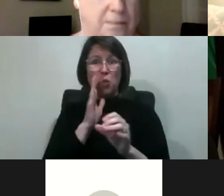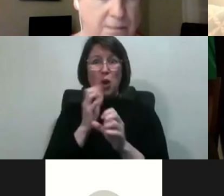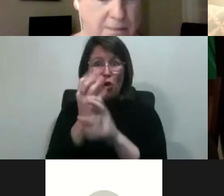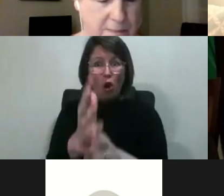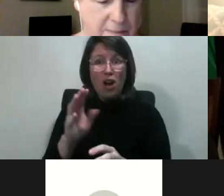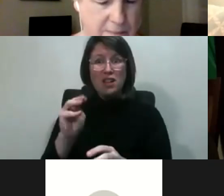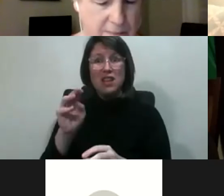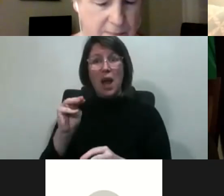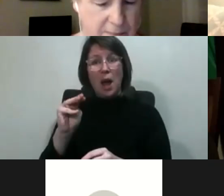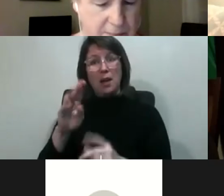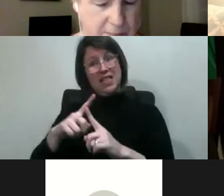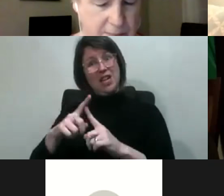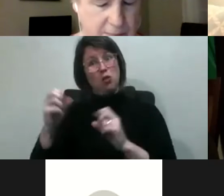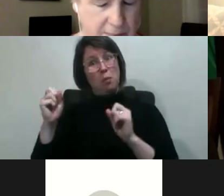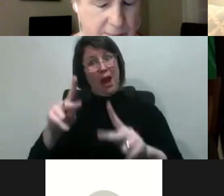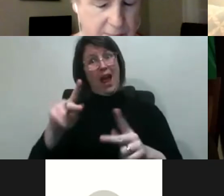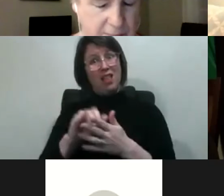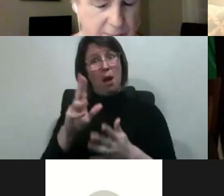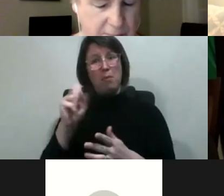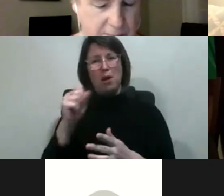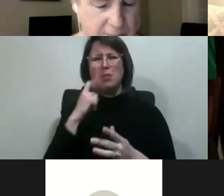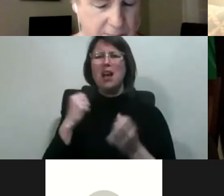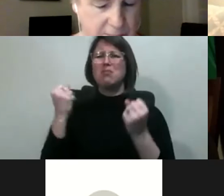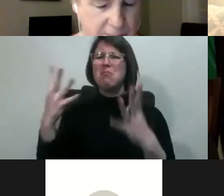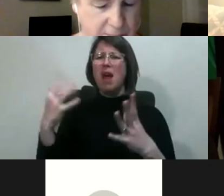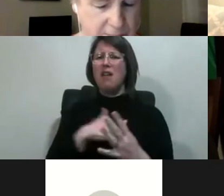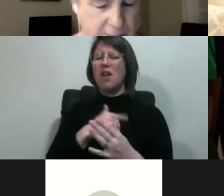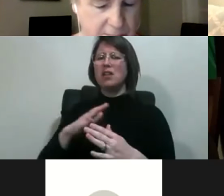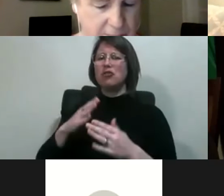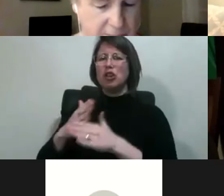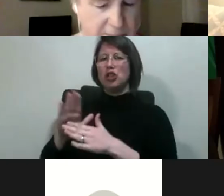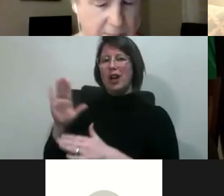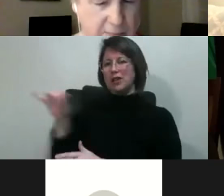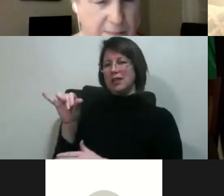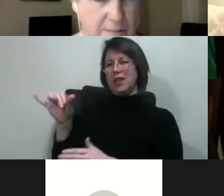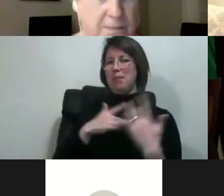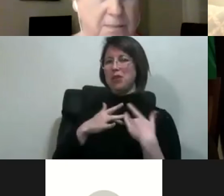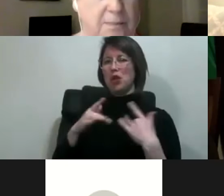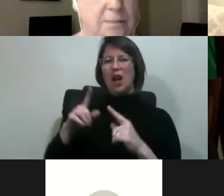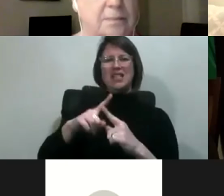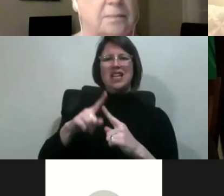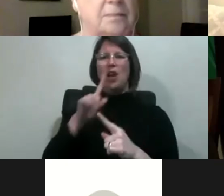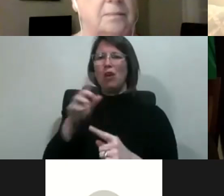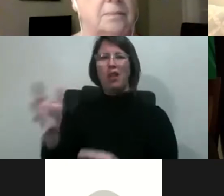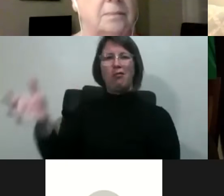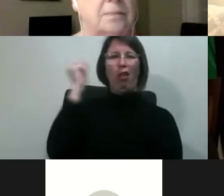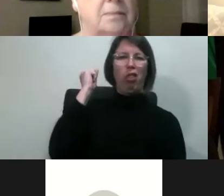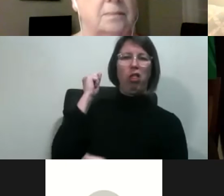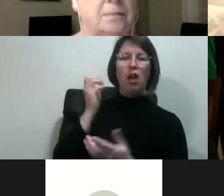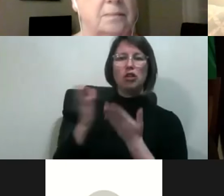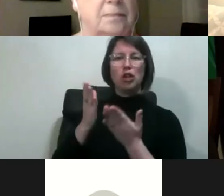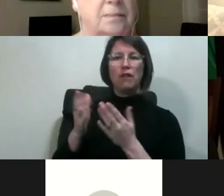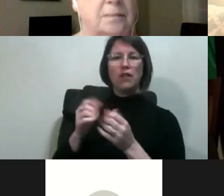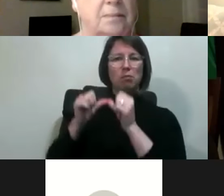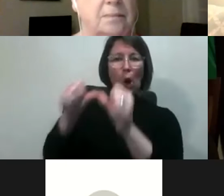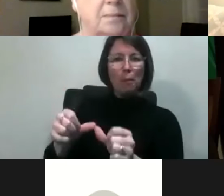bring this bus line back, because I think a lot of us share Mr. Cullity's concern that the T is really withdrawing service from this neighborhood on a permanent basis